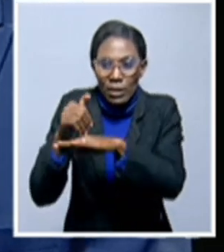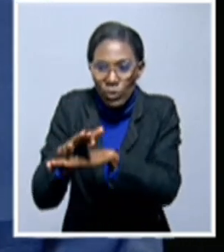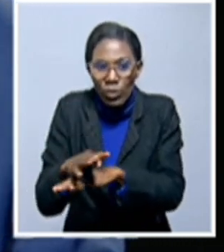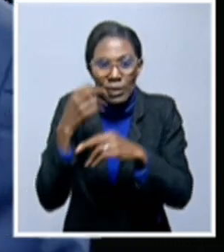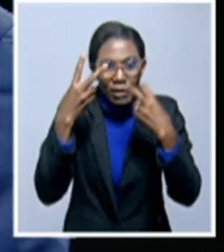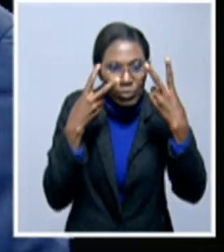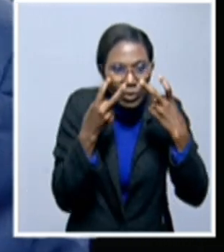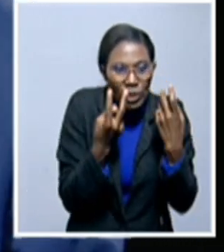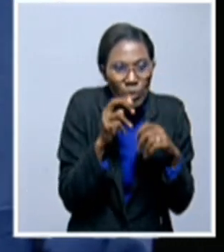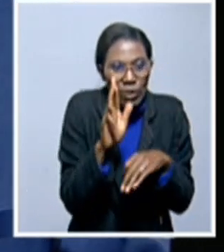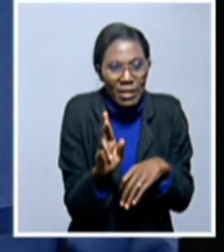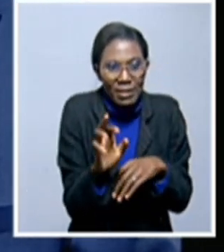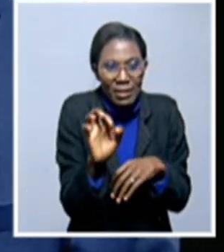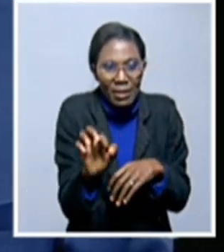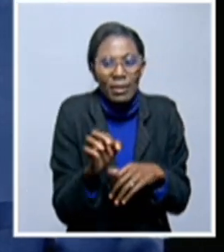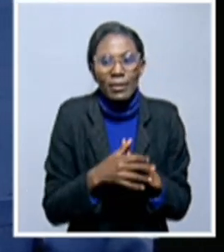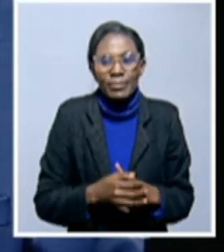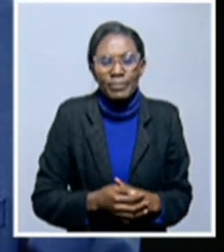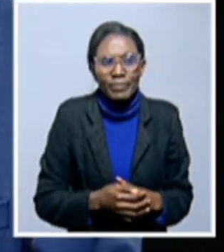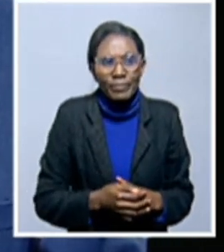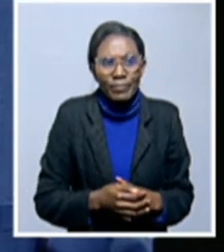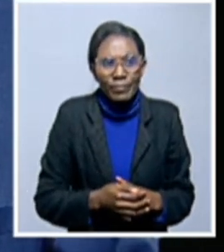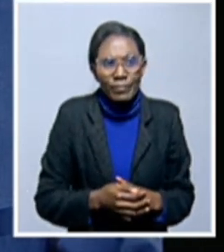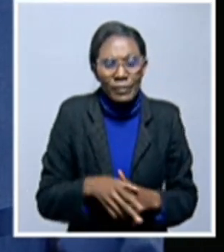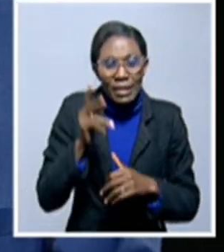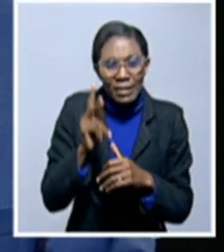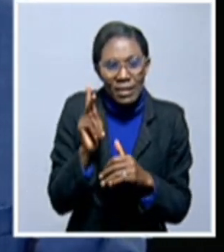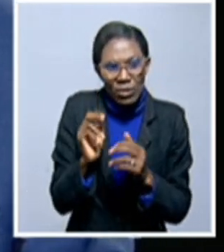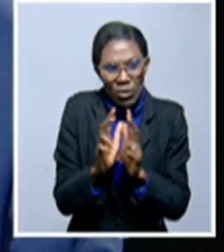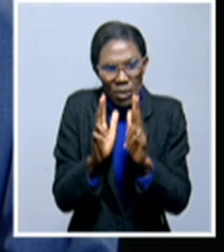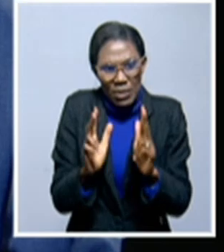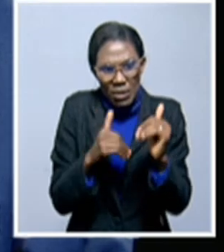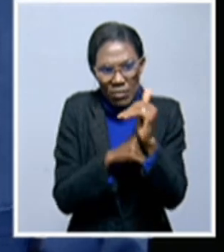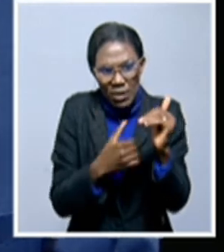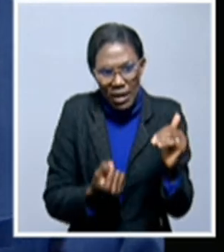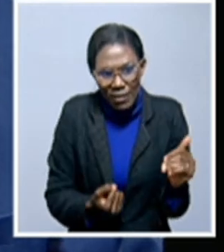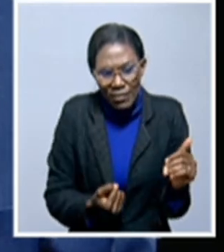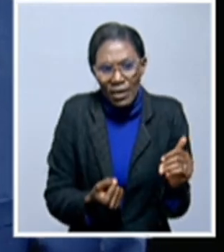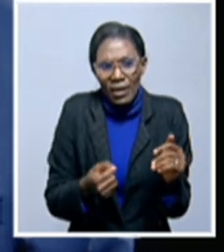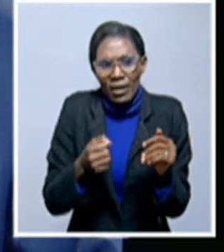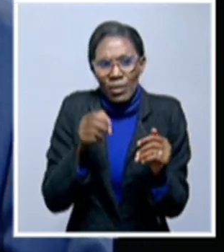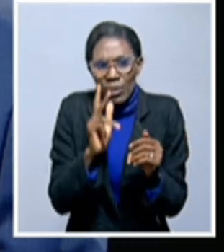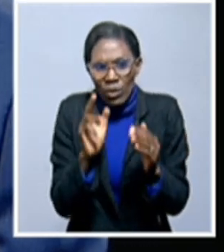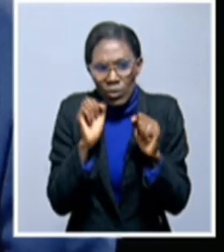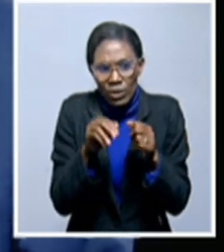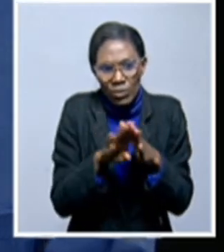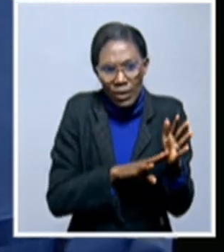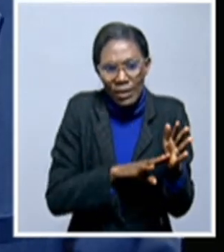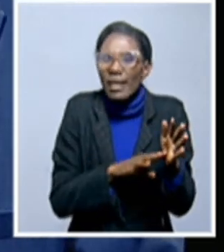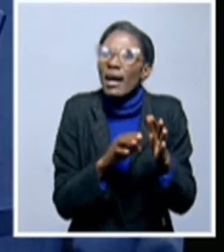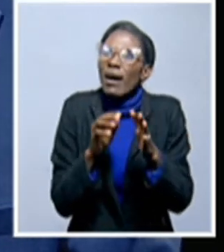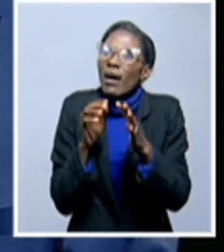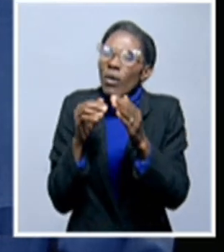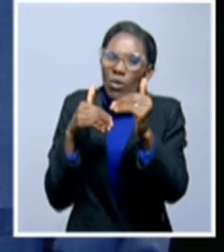is actually entailing. Apart from that, the general public can also just write directly to Parliament and request